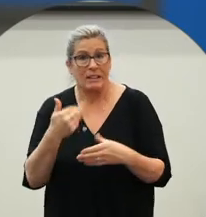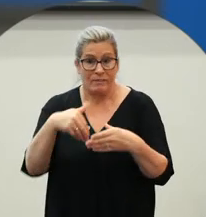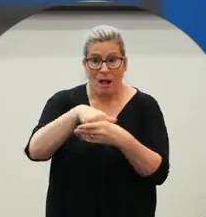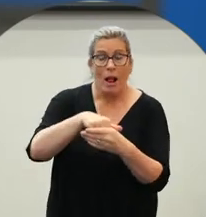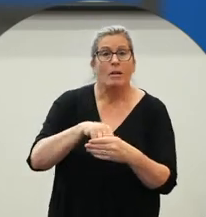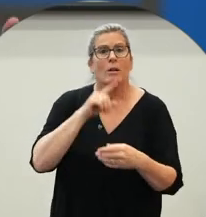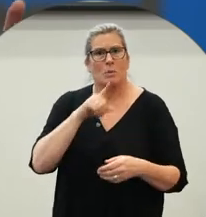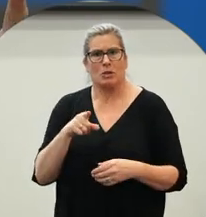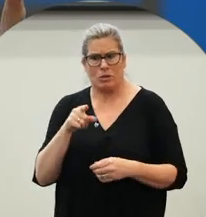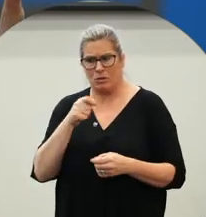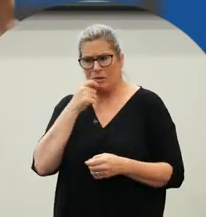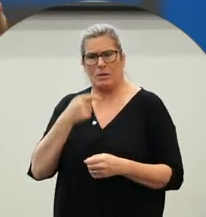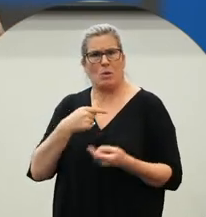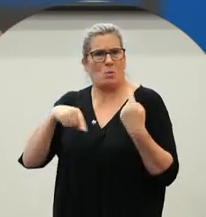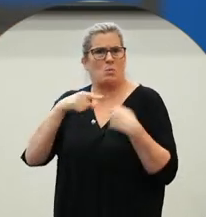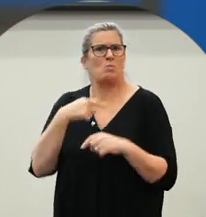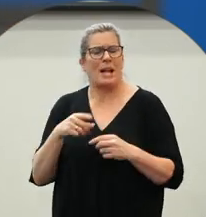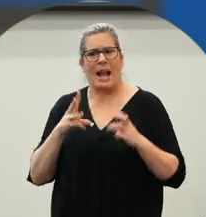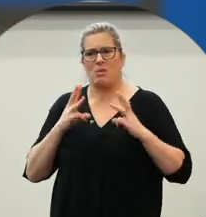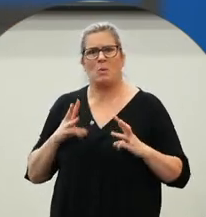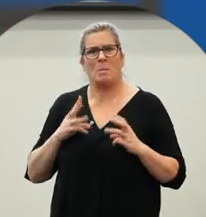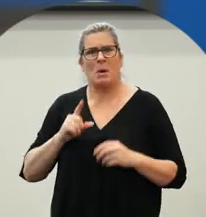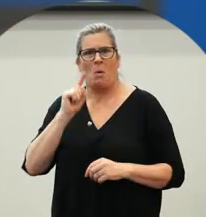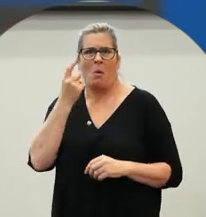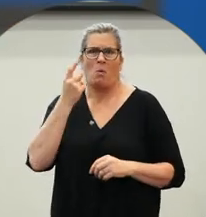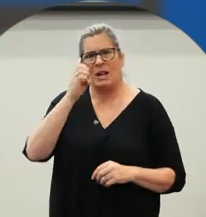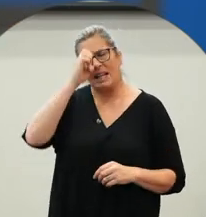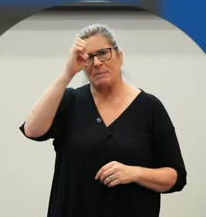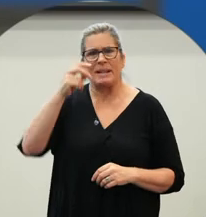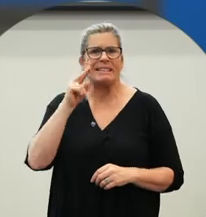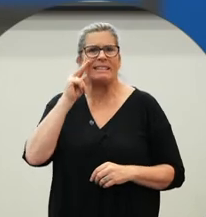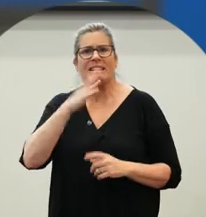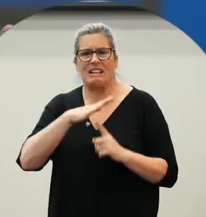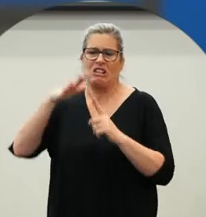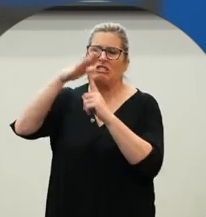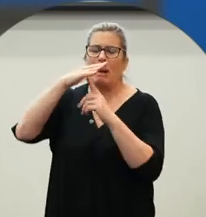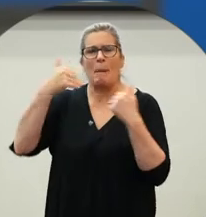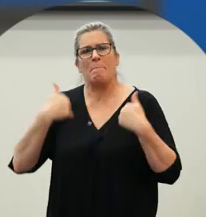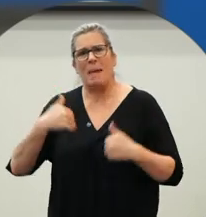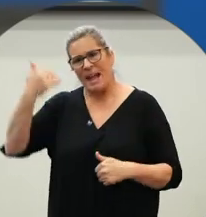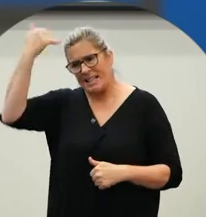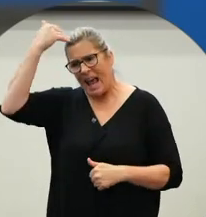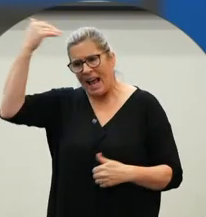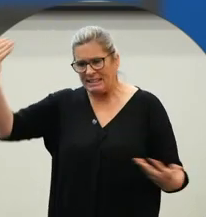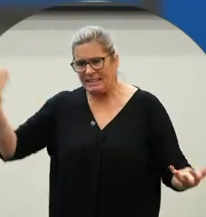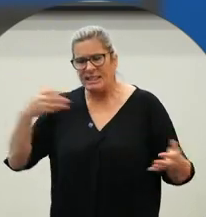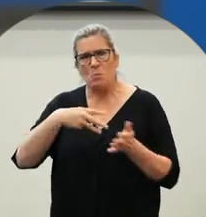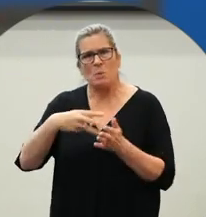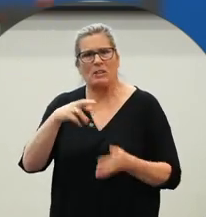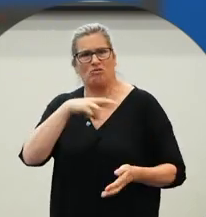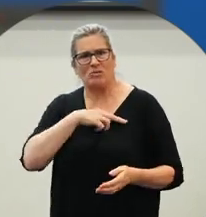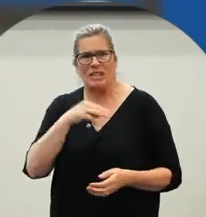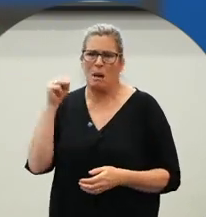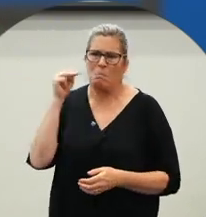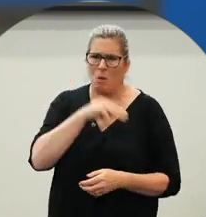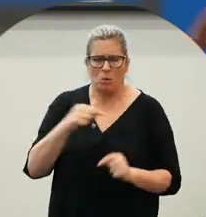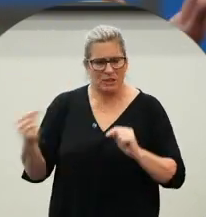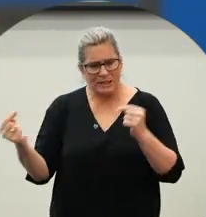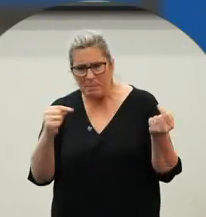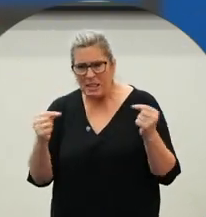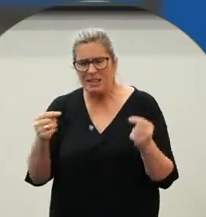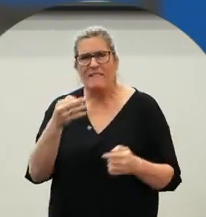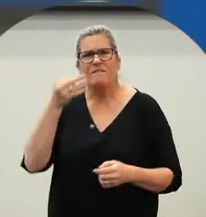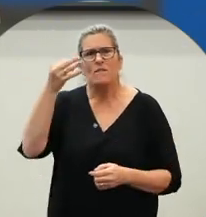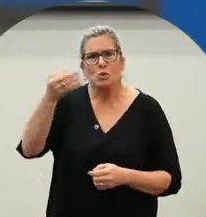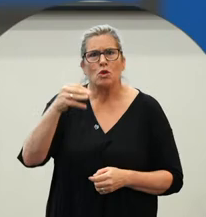saying that we as women are expected to only see the top of men's heads during really important debates with future prime ministers and future